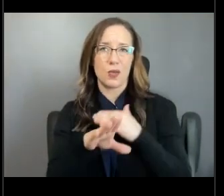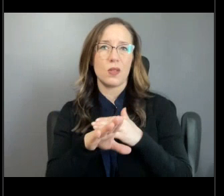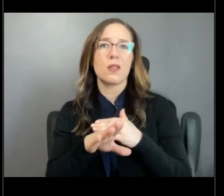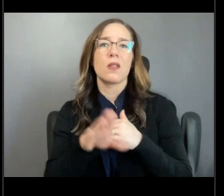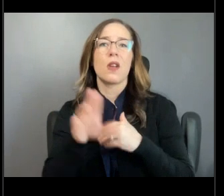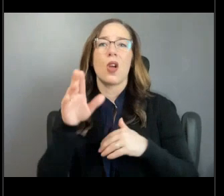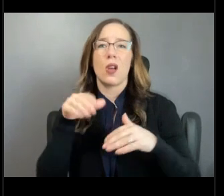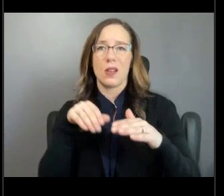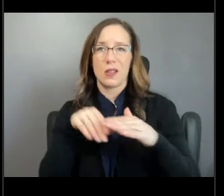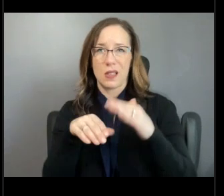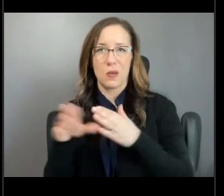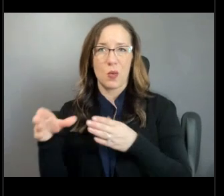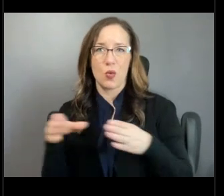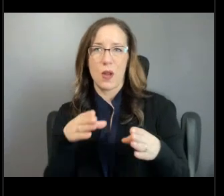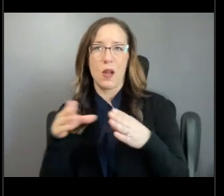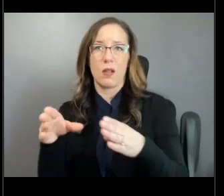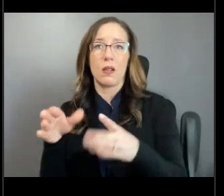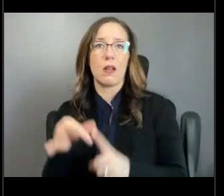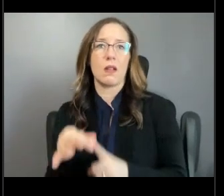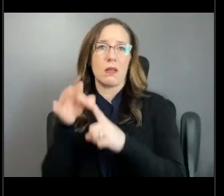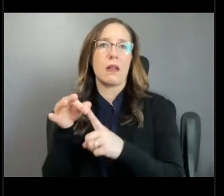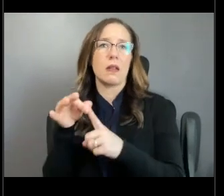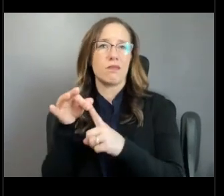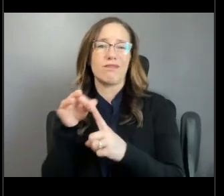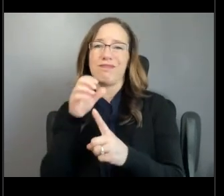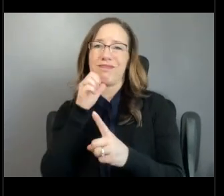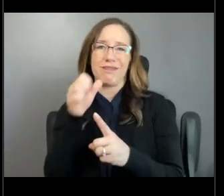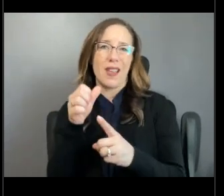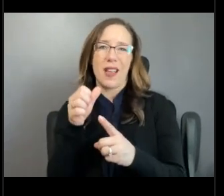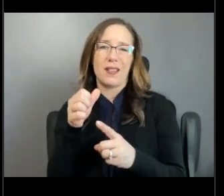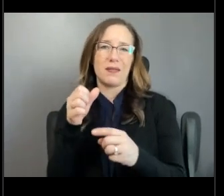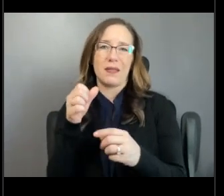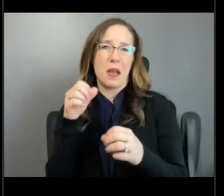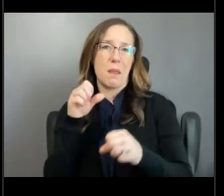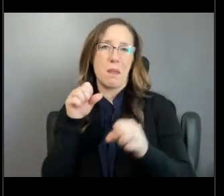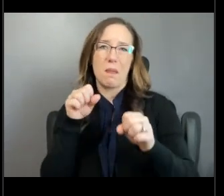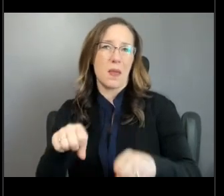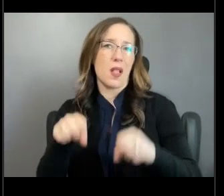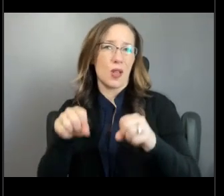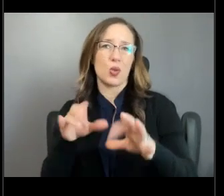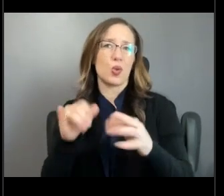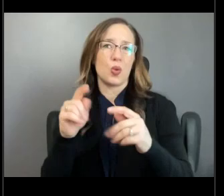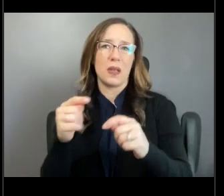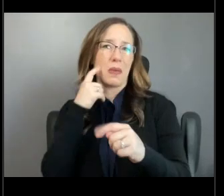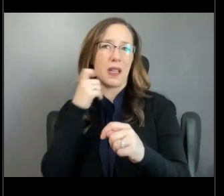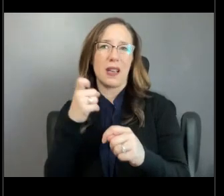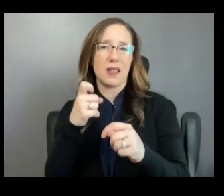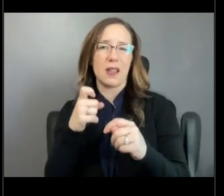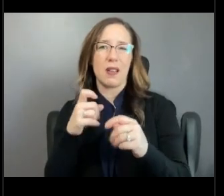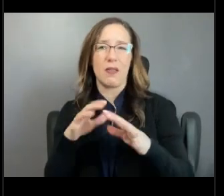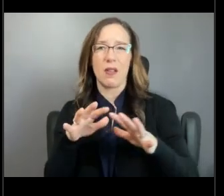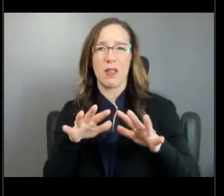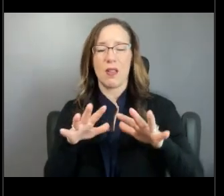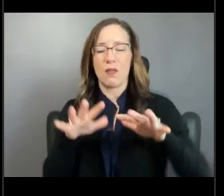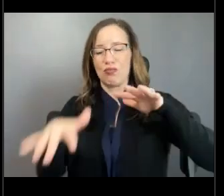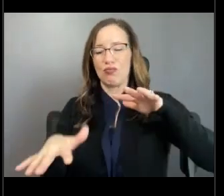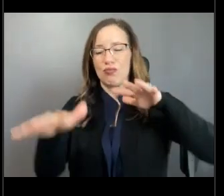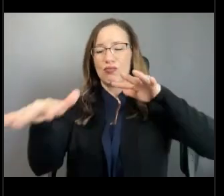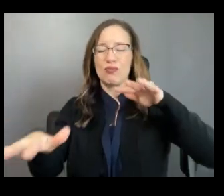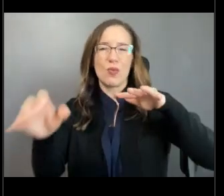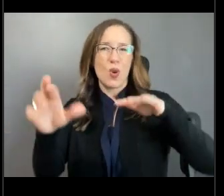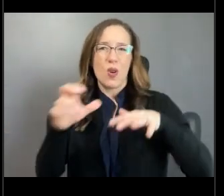an accessible route, unless it is impractical to do so because of the terrain or